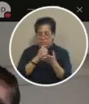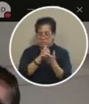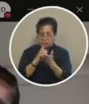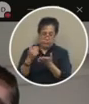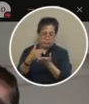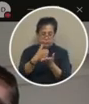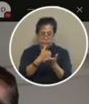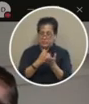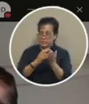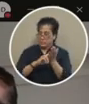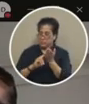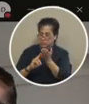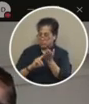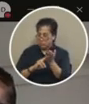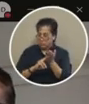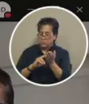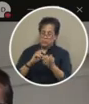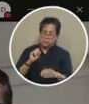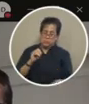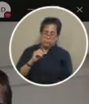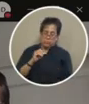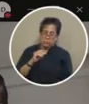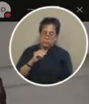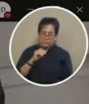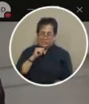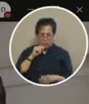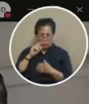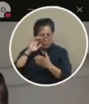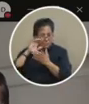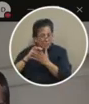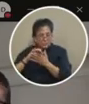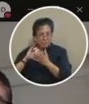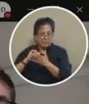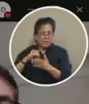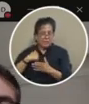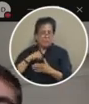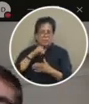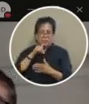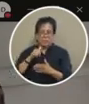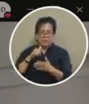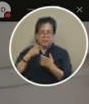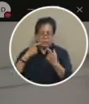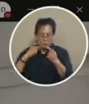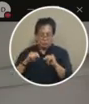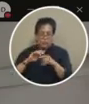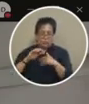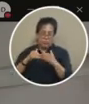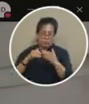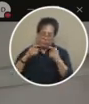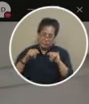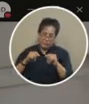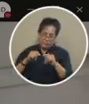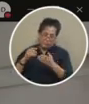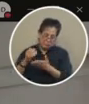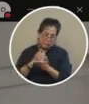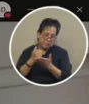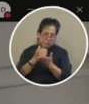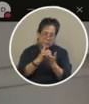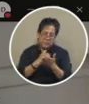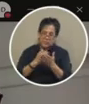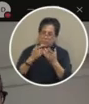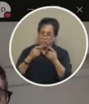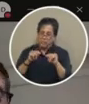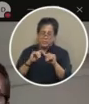collect signatures. And so please don't believe that I did not exhaust all efforts to get support from the community. This